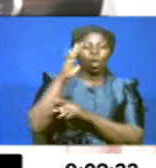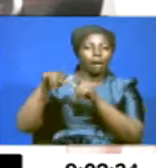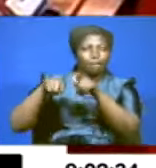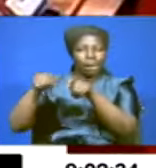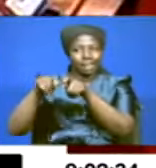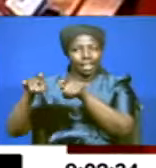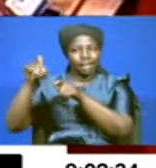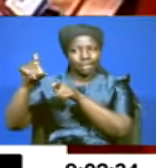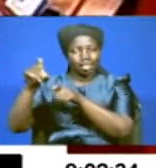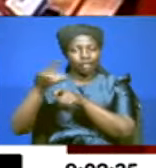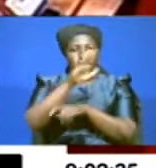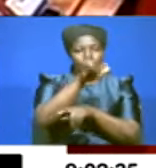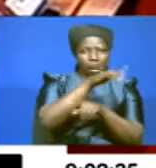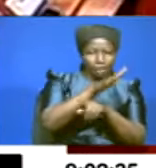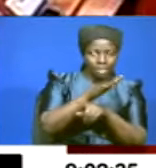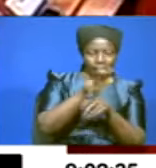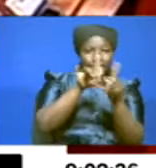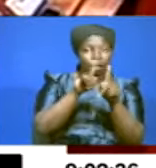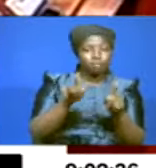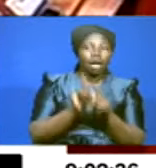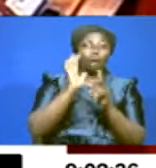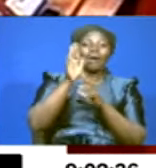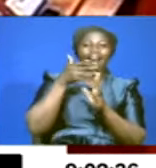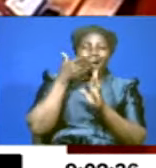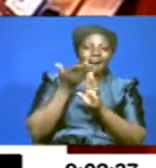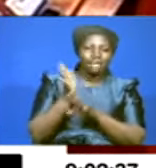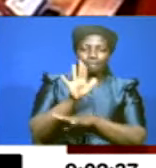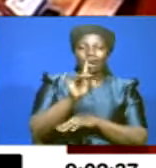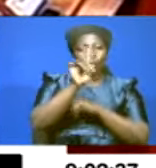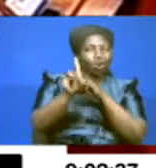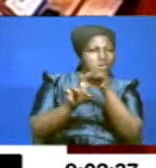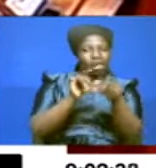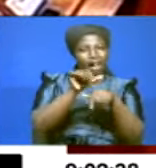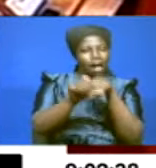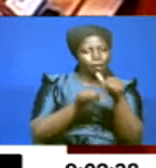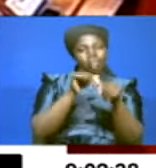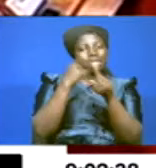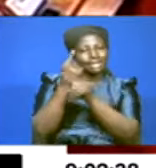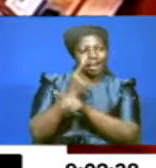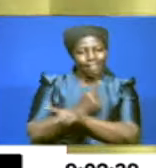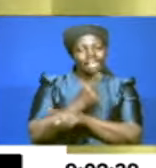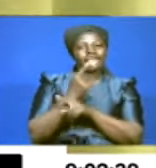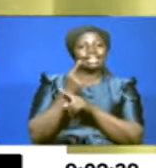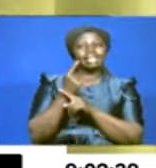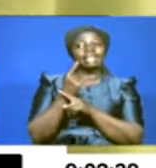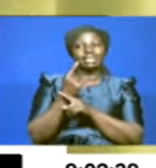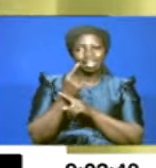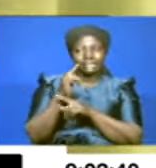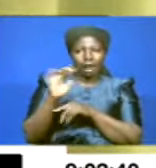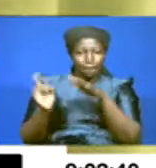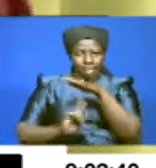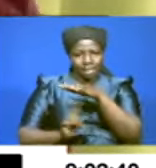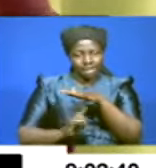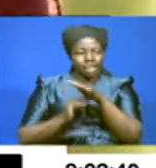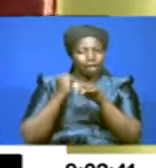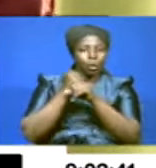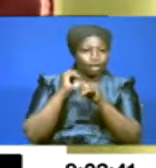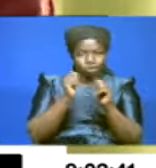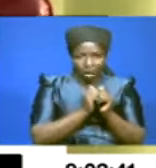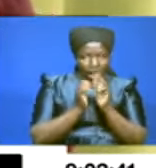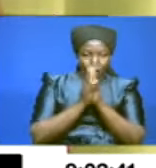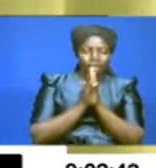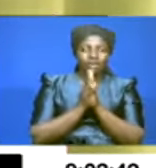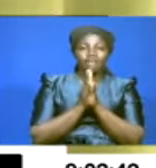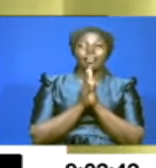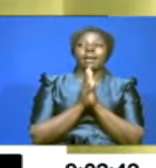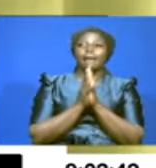also be answering questions considered cross-cutting, accompanied by the relevant cabinet secretary. Now you have